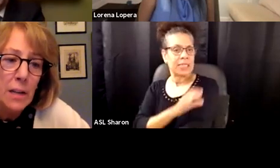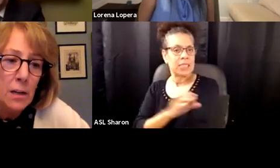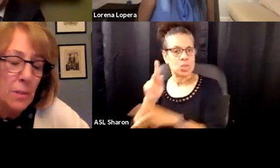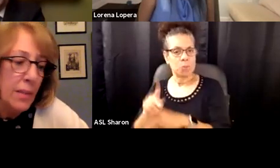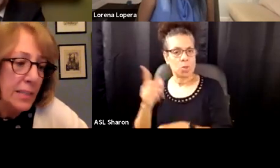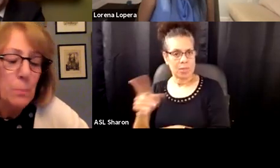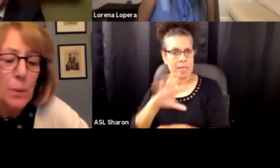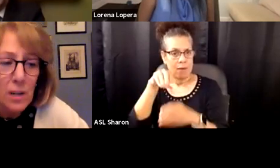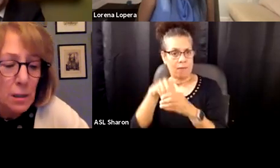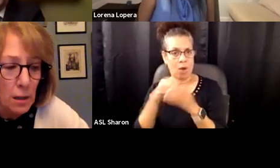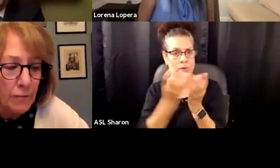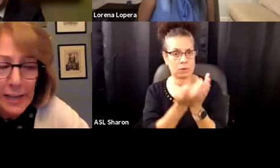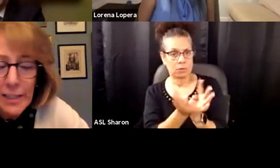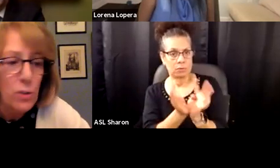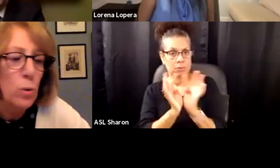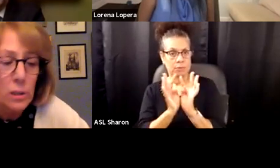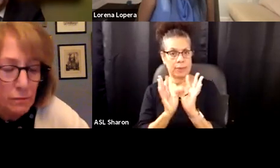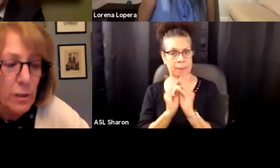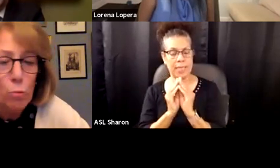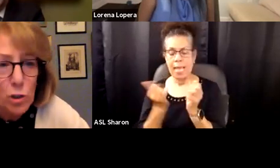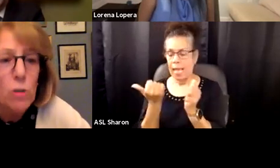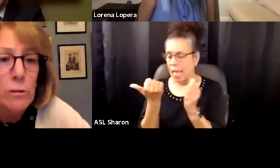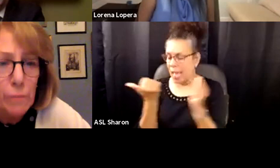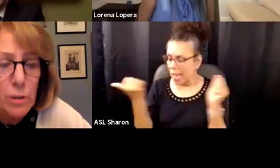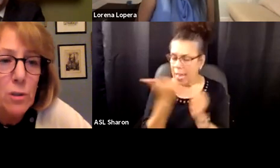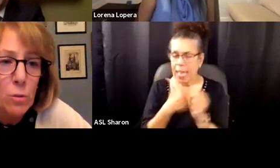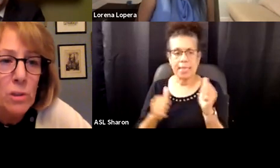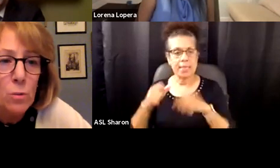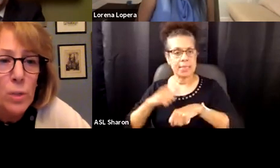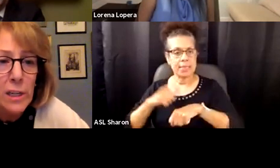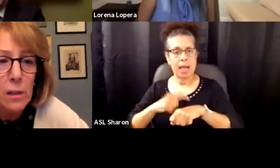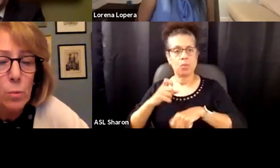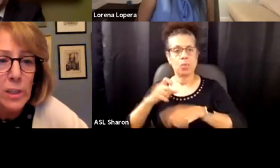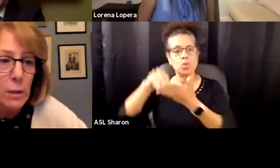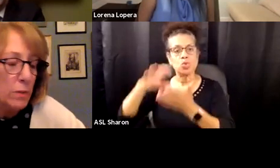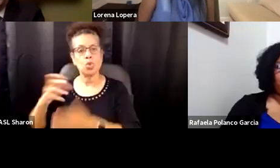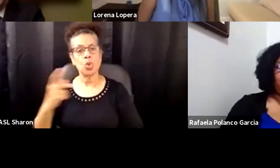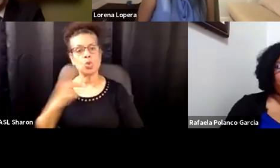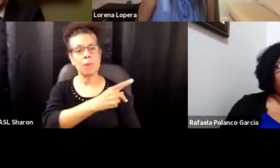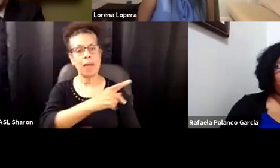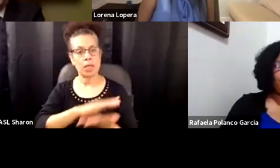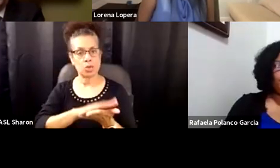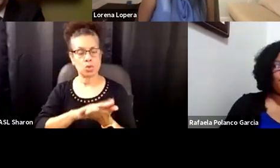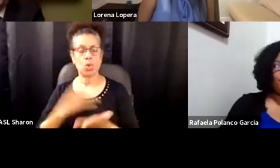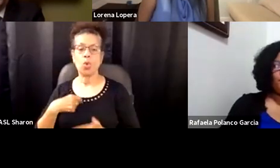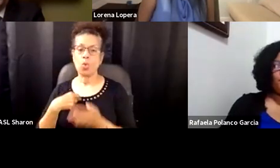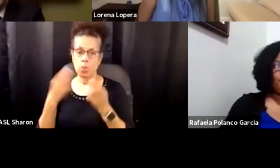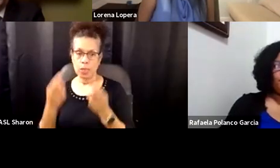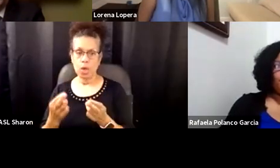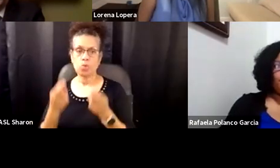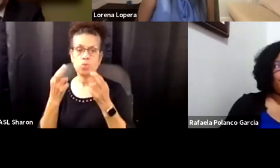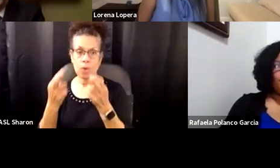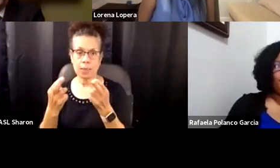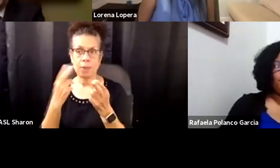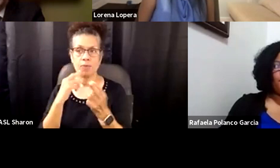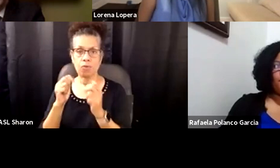and um that is part of any sort of return for a student we are we are recommending that um to